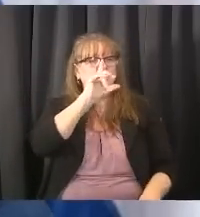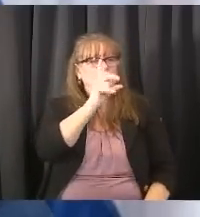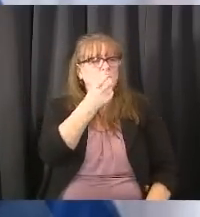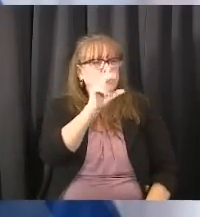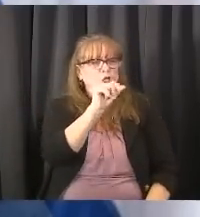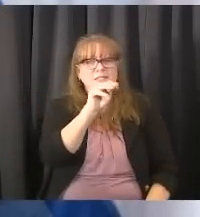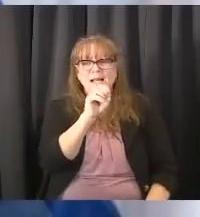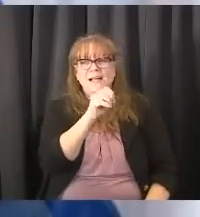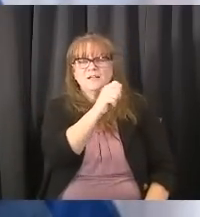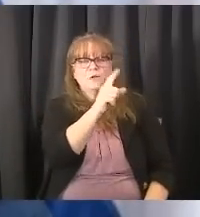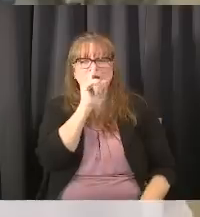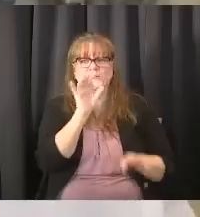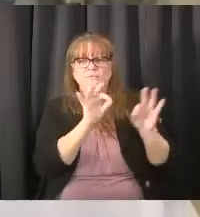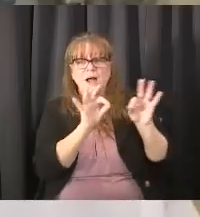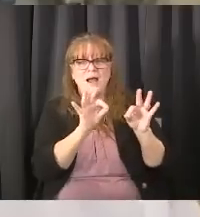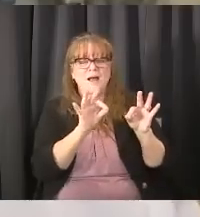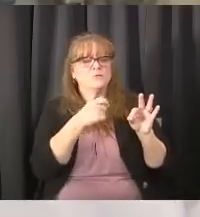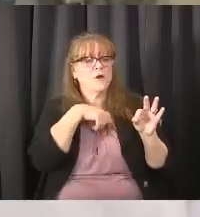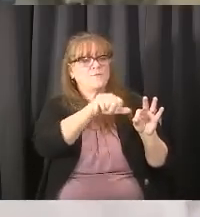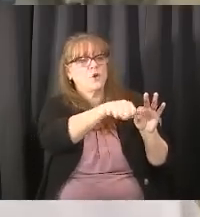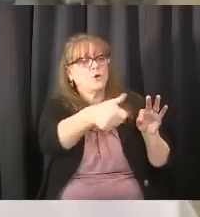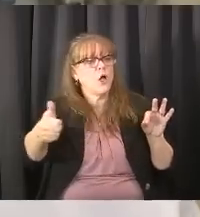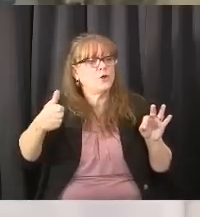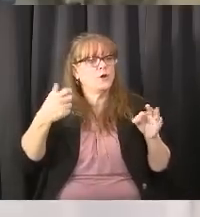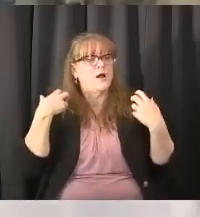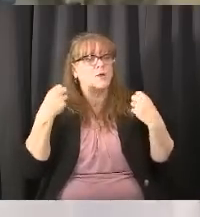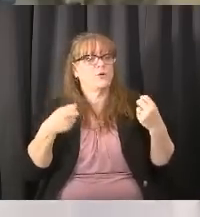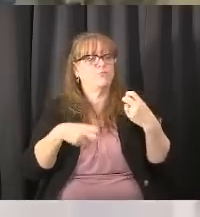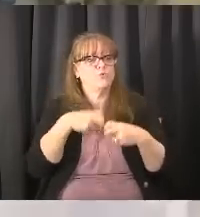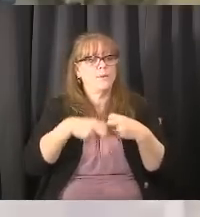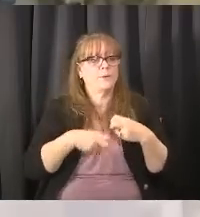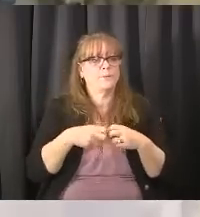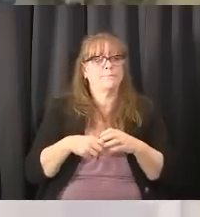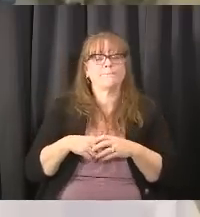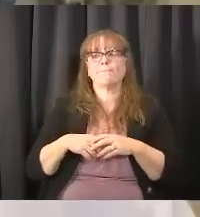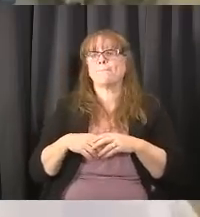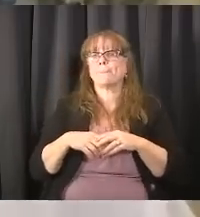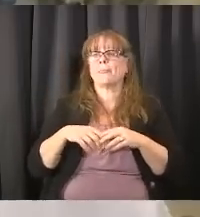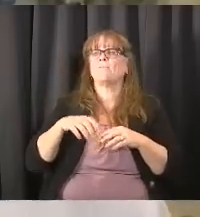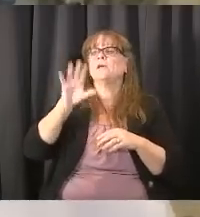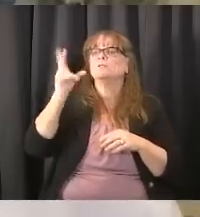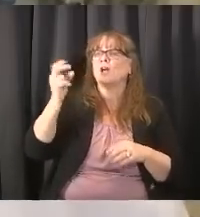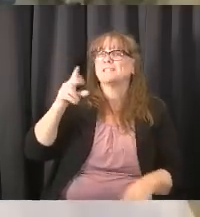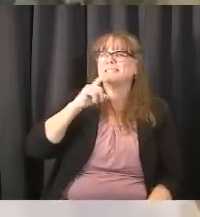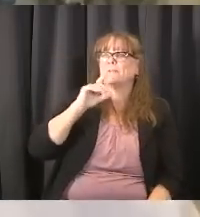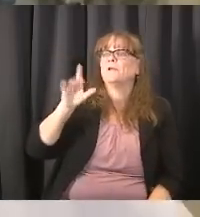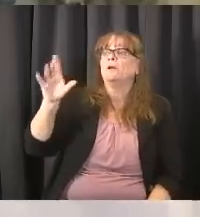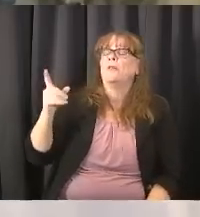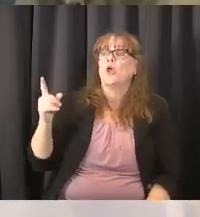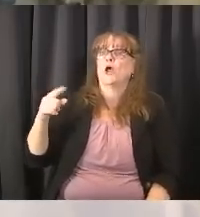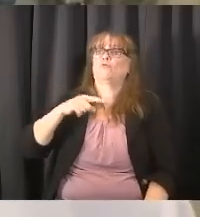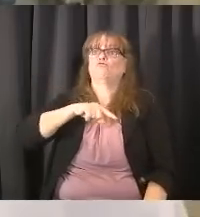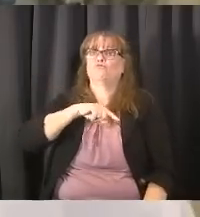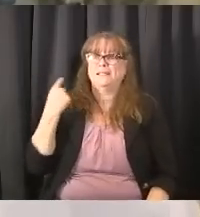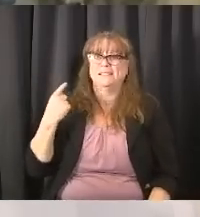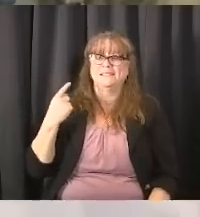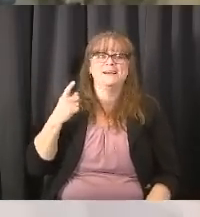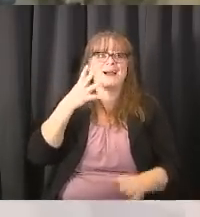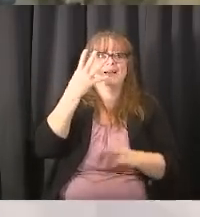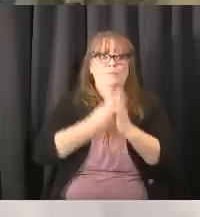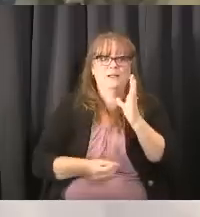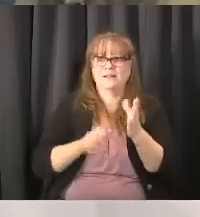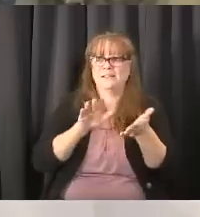really great question. And when we think about risk factors and comorbidities, we think about them as impact and confounding variables. So how important are they?